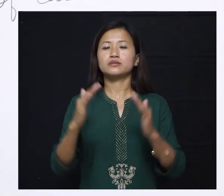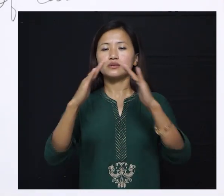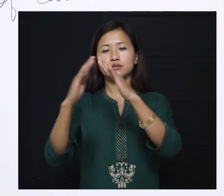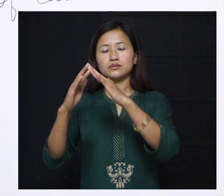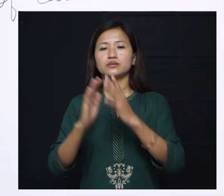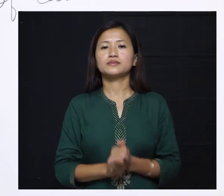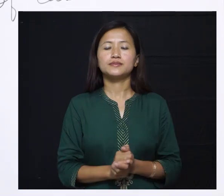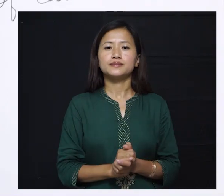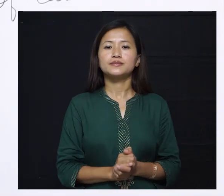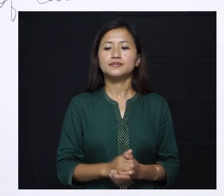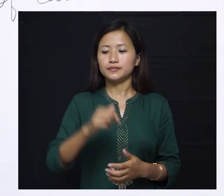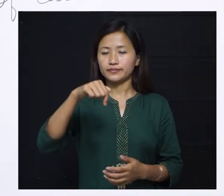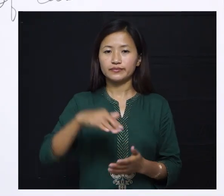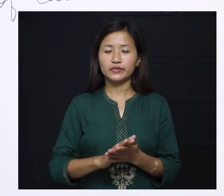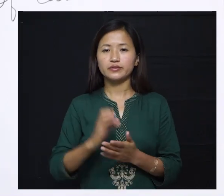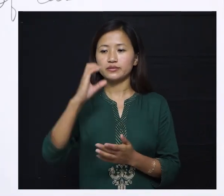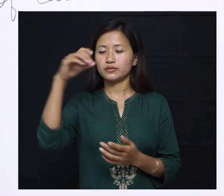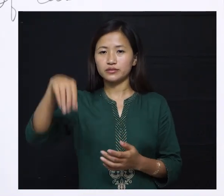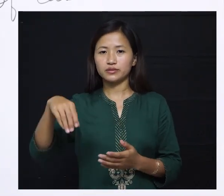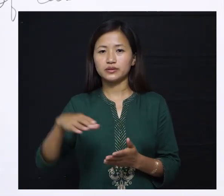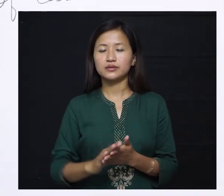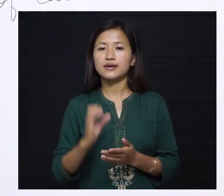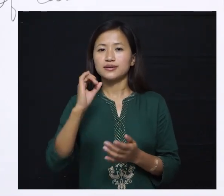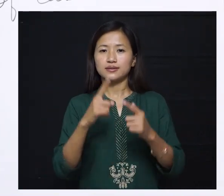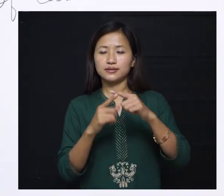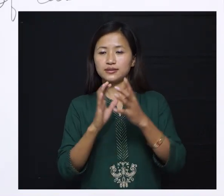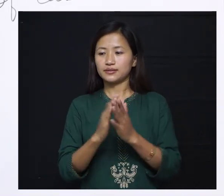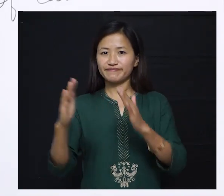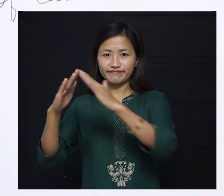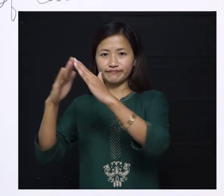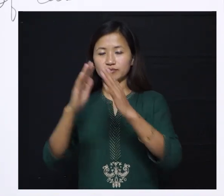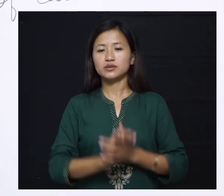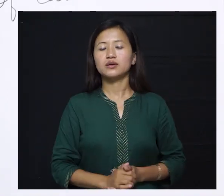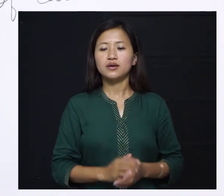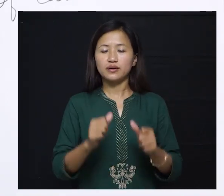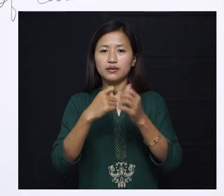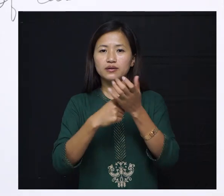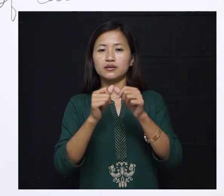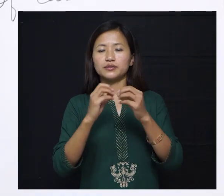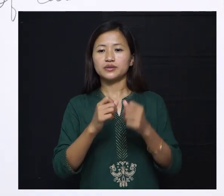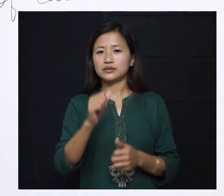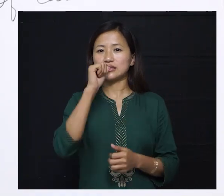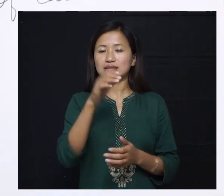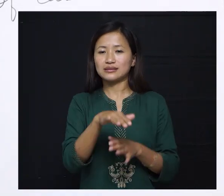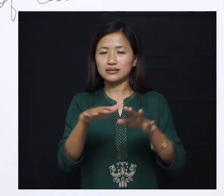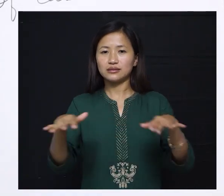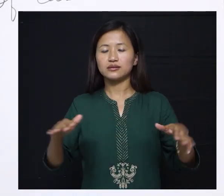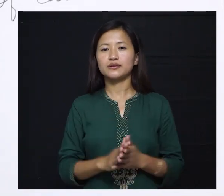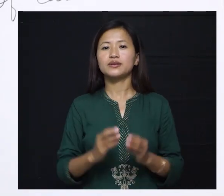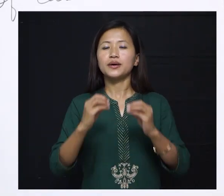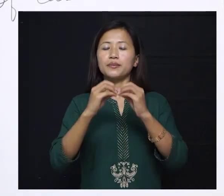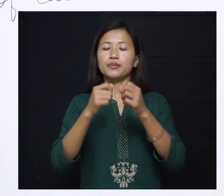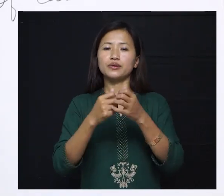cities, now these cities, whichever were located very close to the Arabian Sea and the Bay of